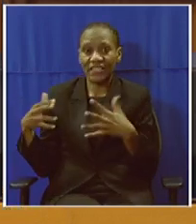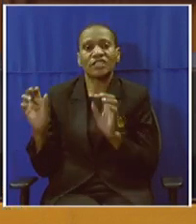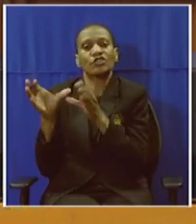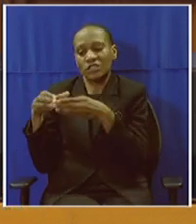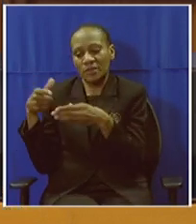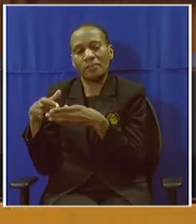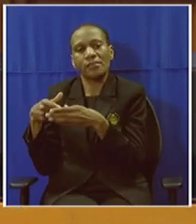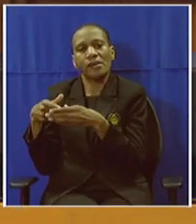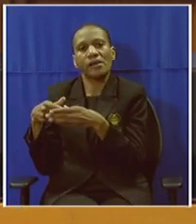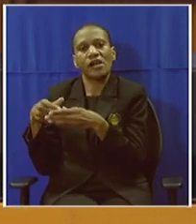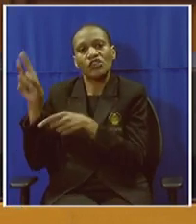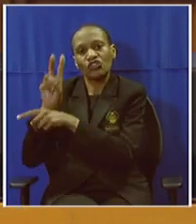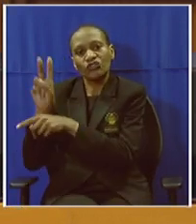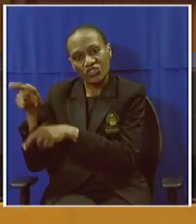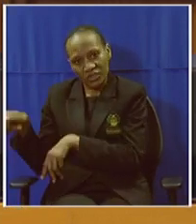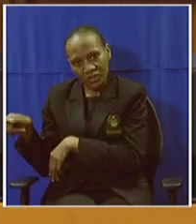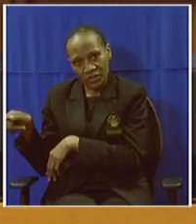Amakhosi,